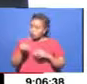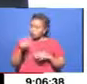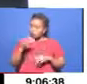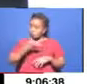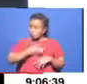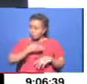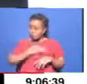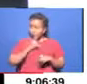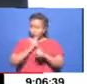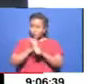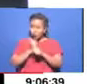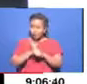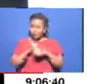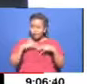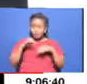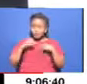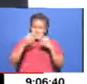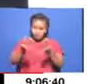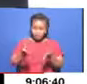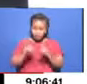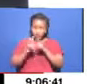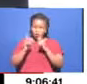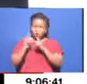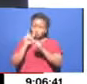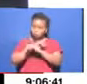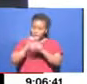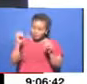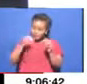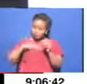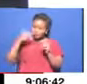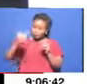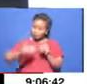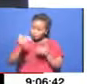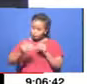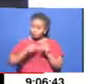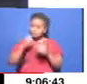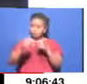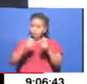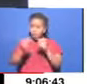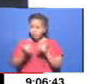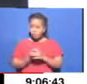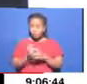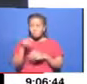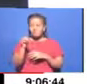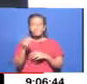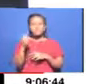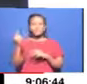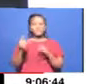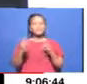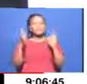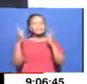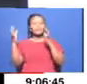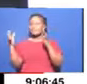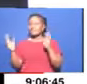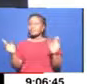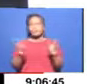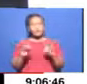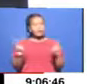Award instilled this in our children. So let this not be just a ceremony, but a